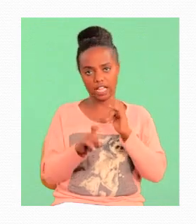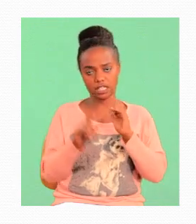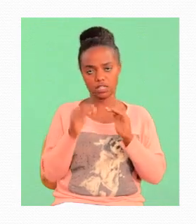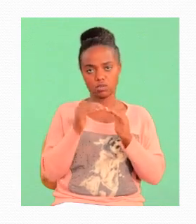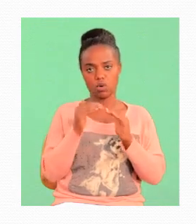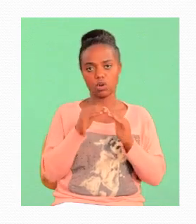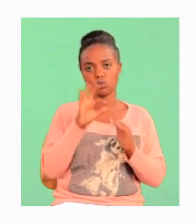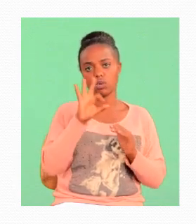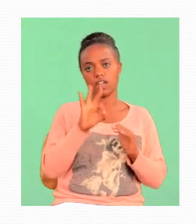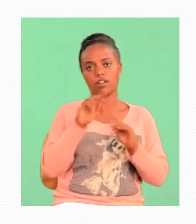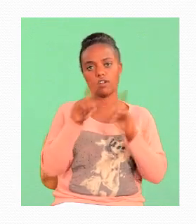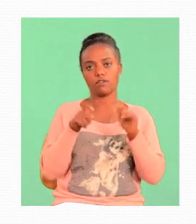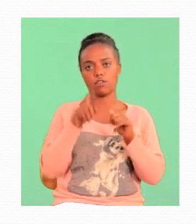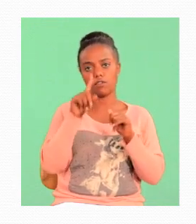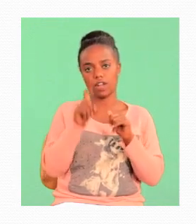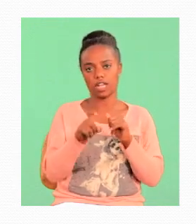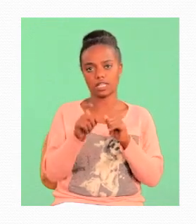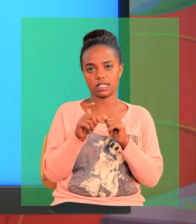of x.